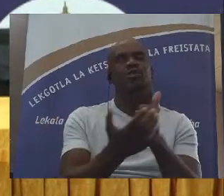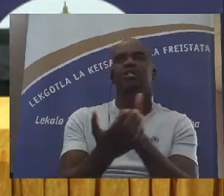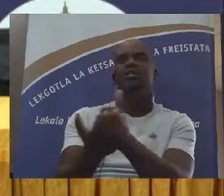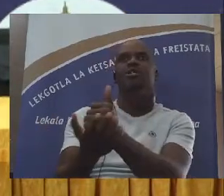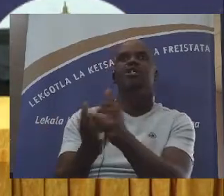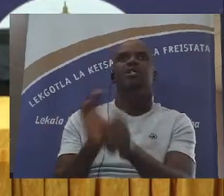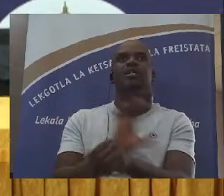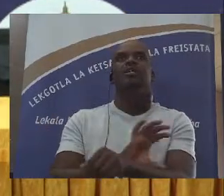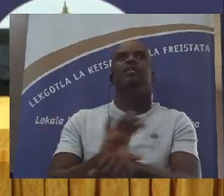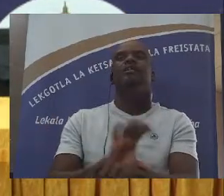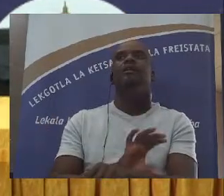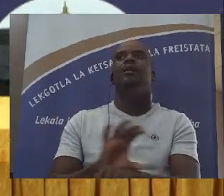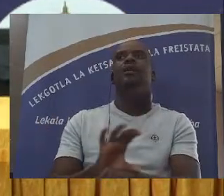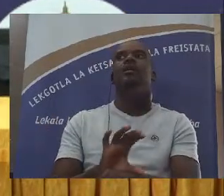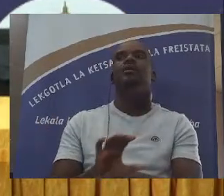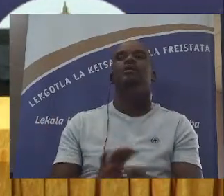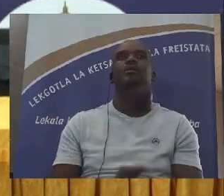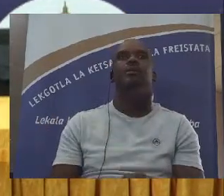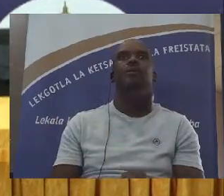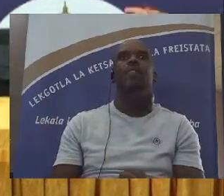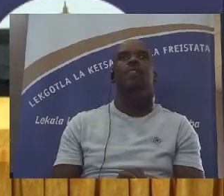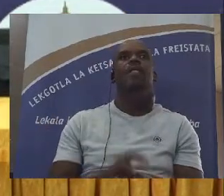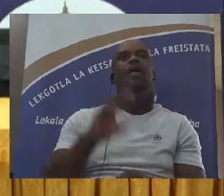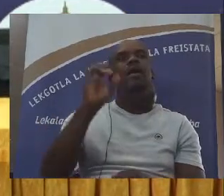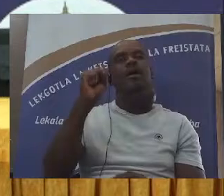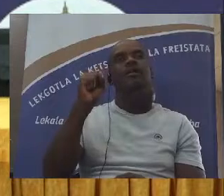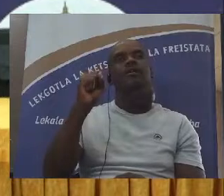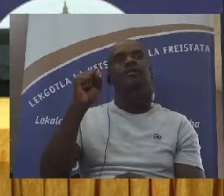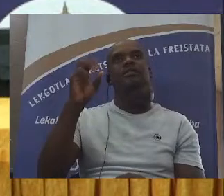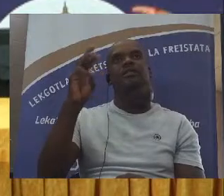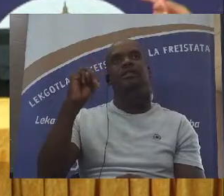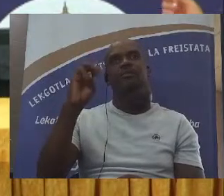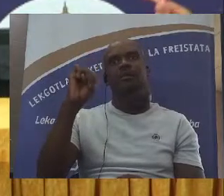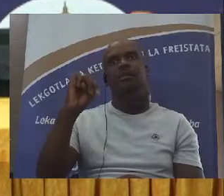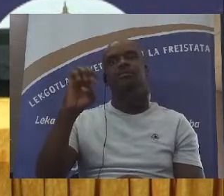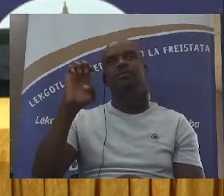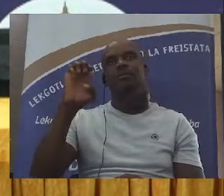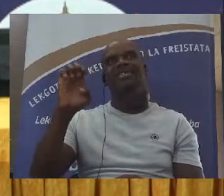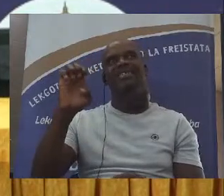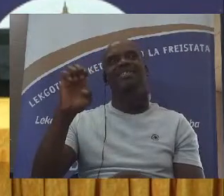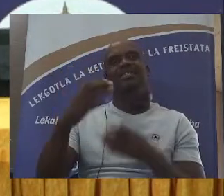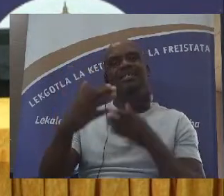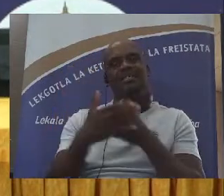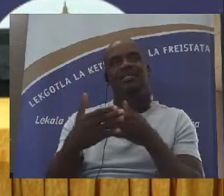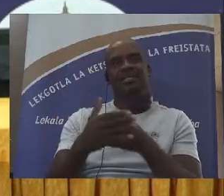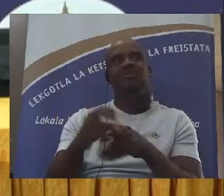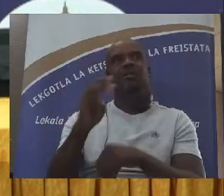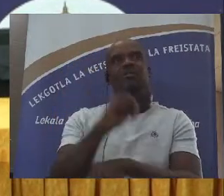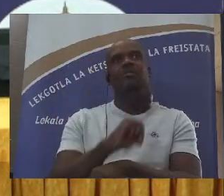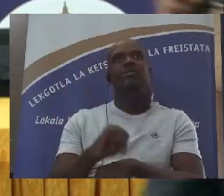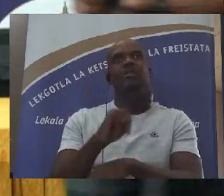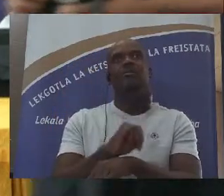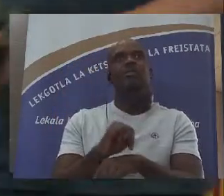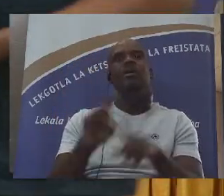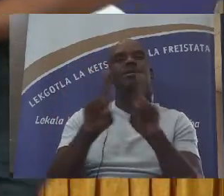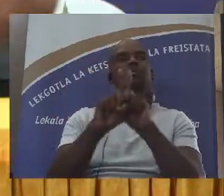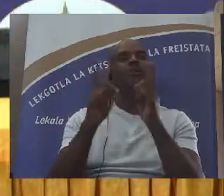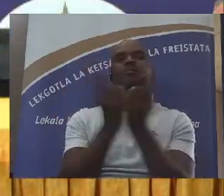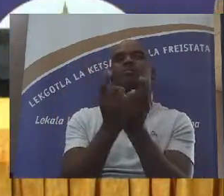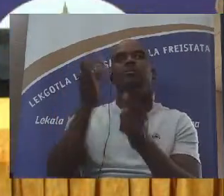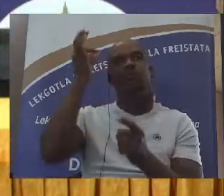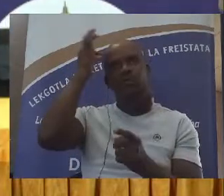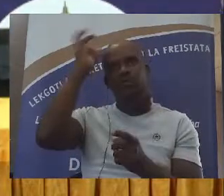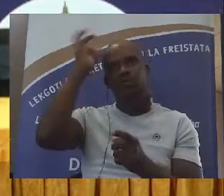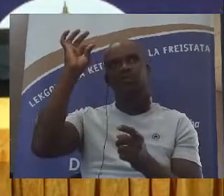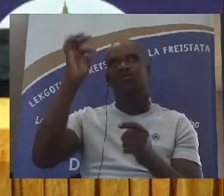as well, because we were working in silos. We need to break those silos, and we need to work closer together. And we are doing